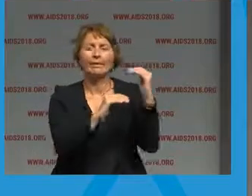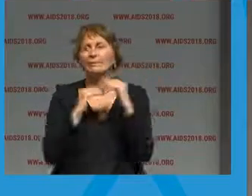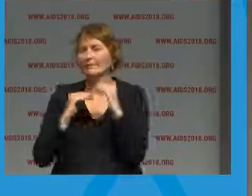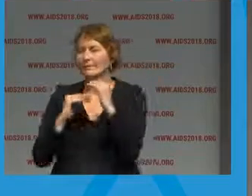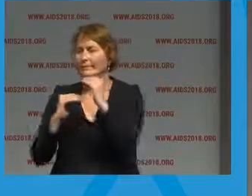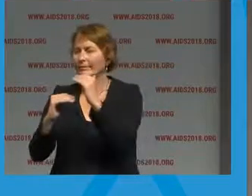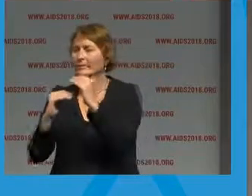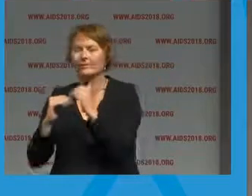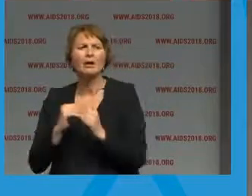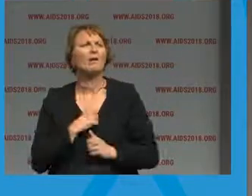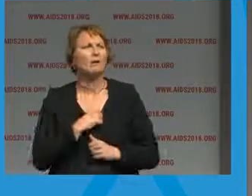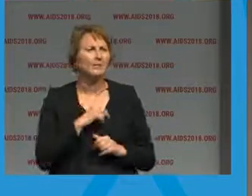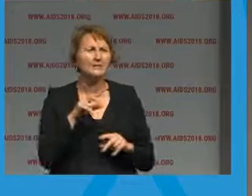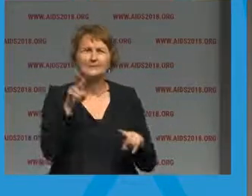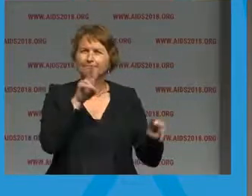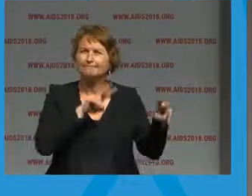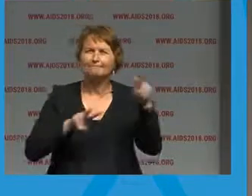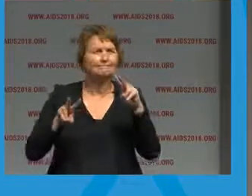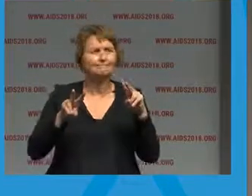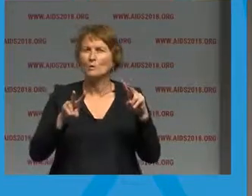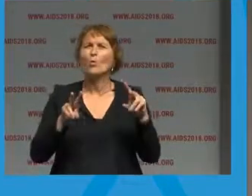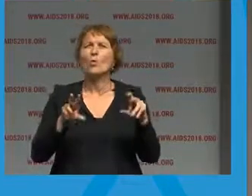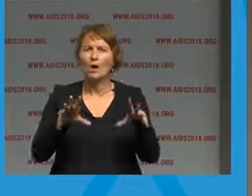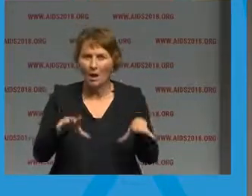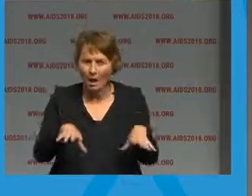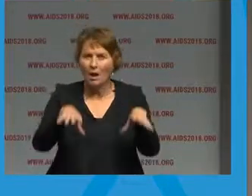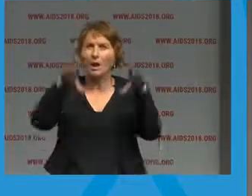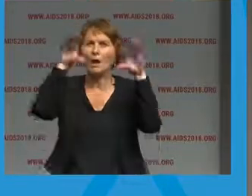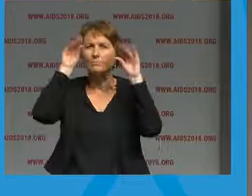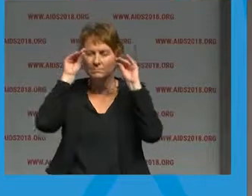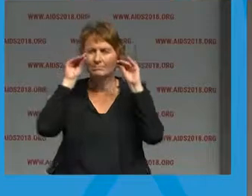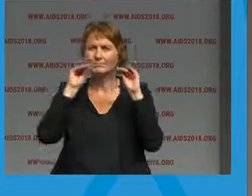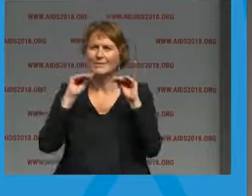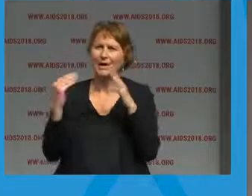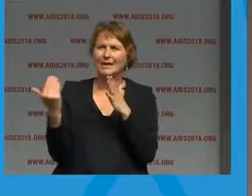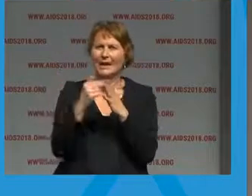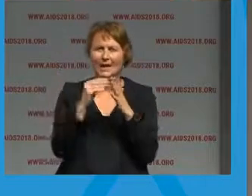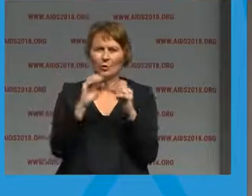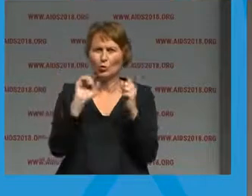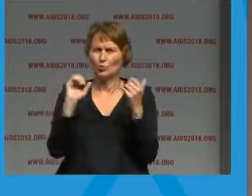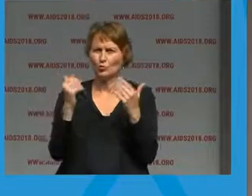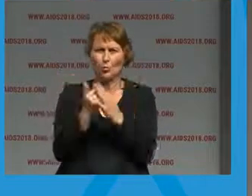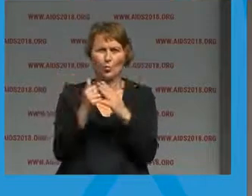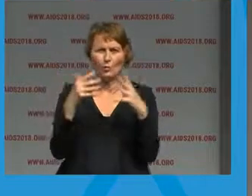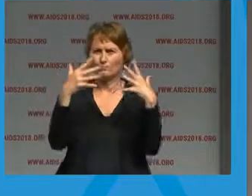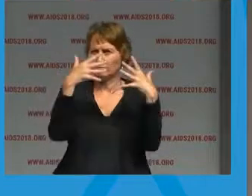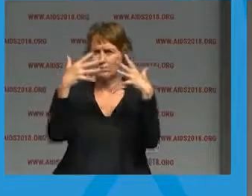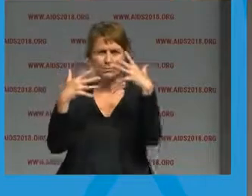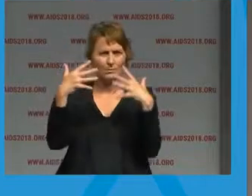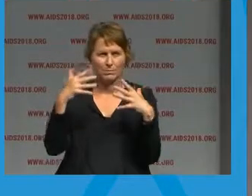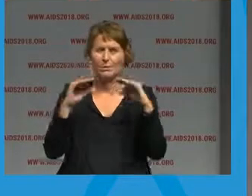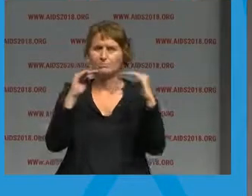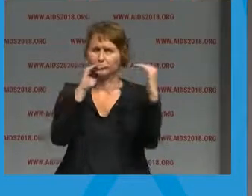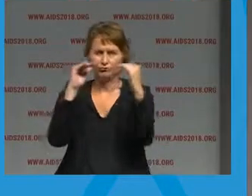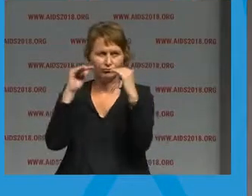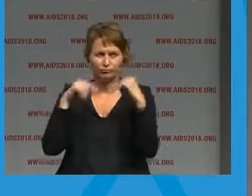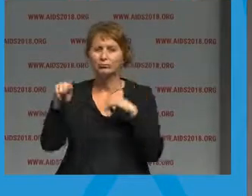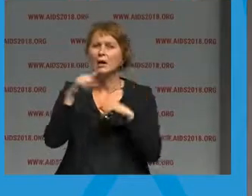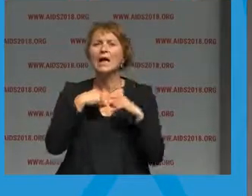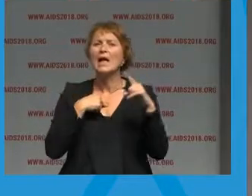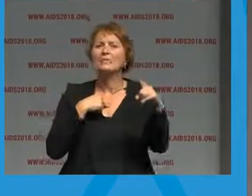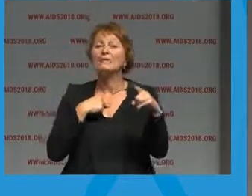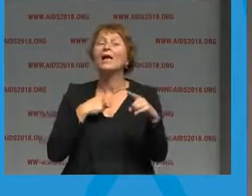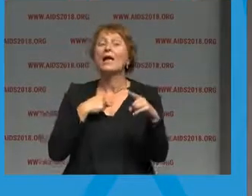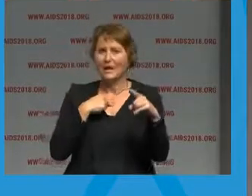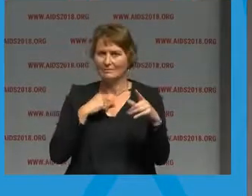and repackaged so we can dismantle those to not create barriers of access and retention